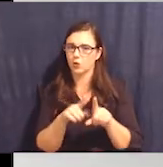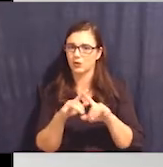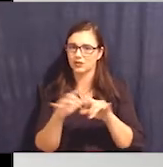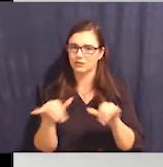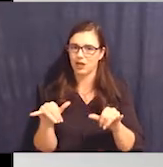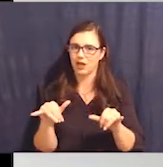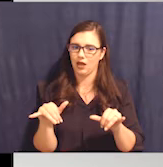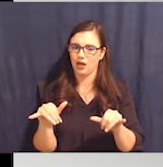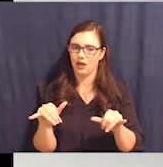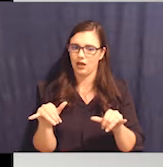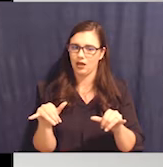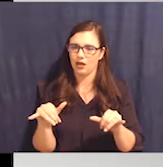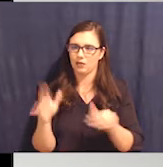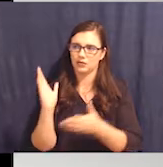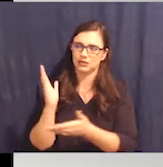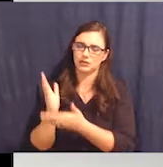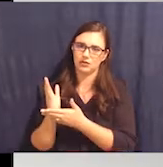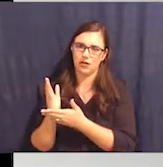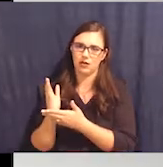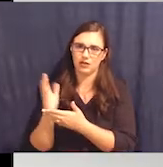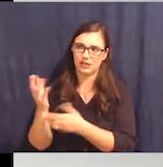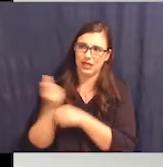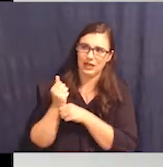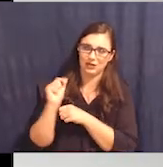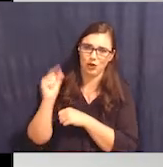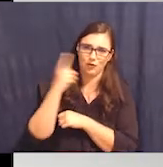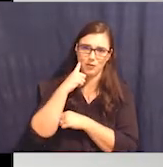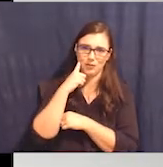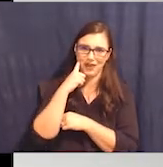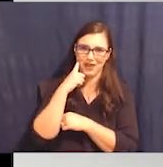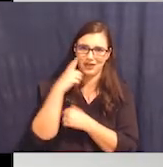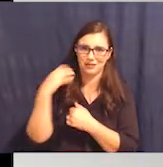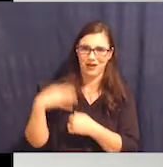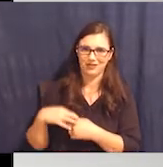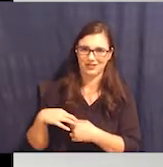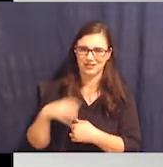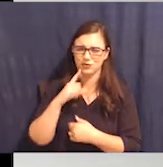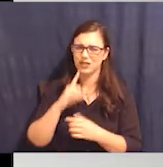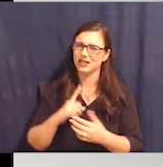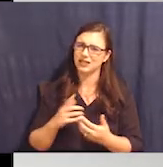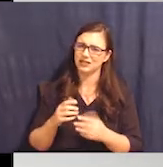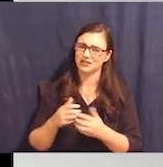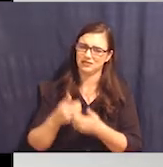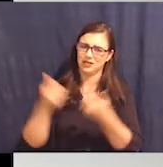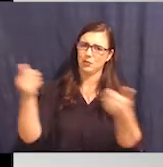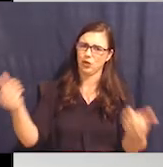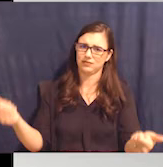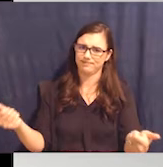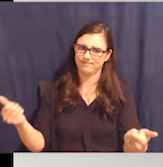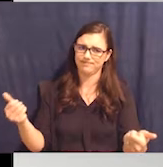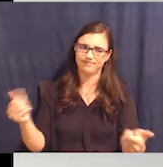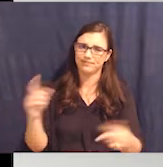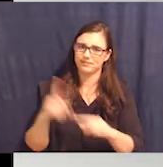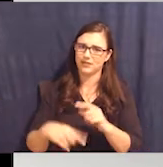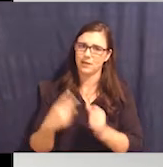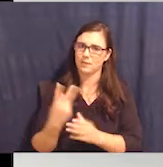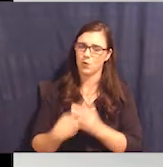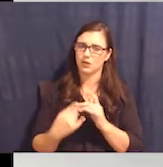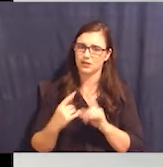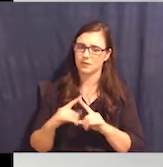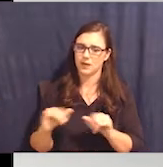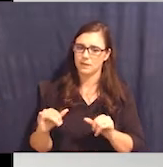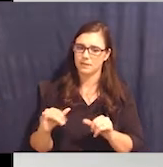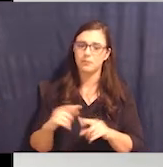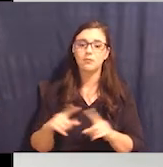and also avail yourself of government benefits. In other words, they're mutually exclusive in a way. However, I did find out